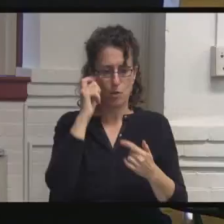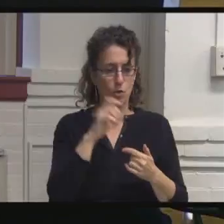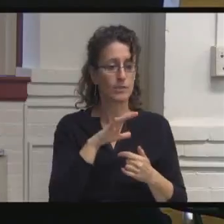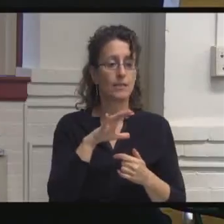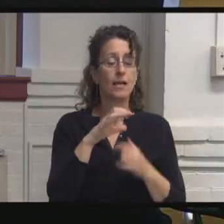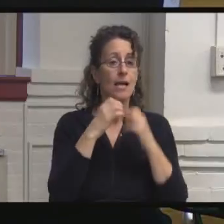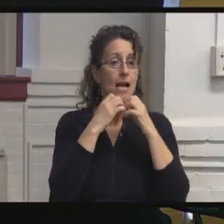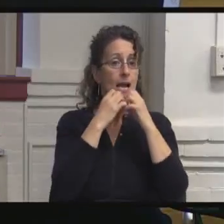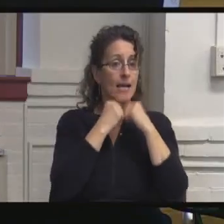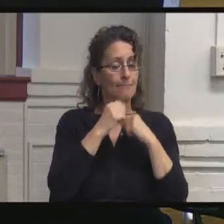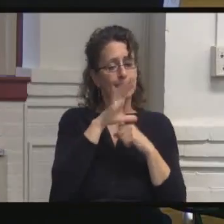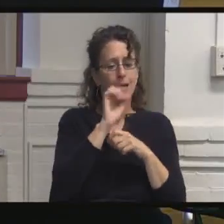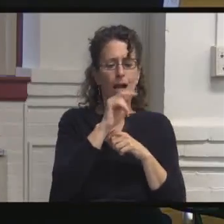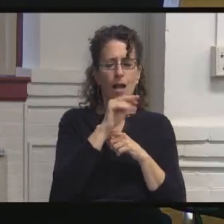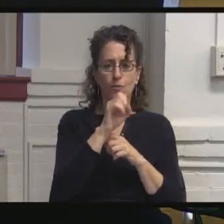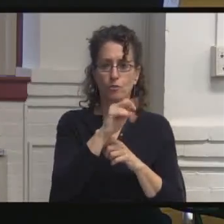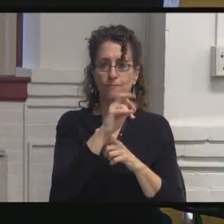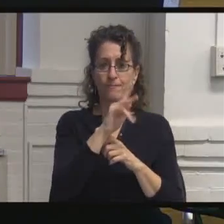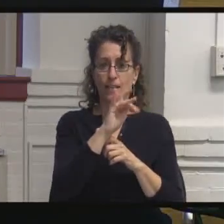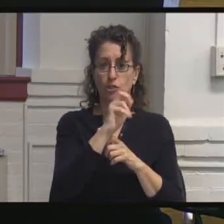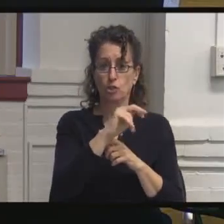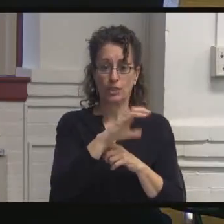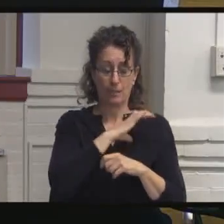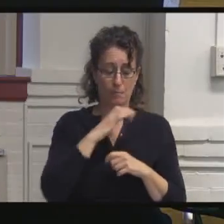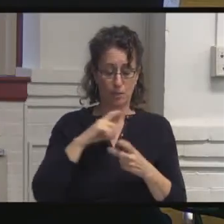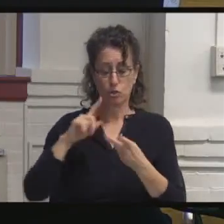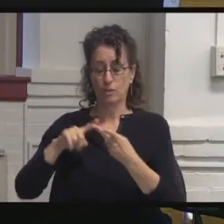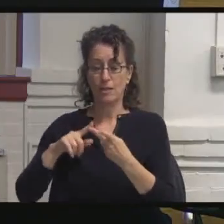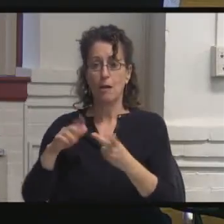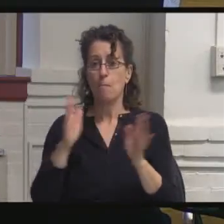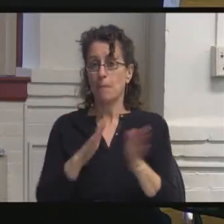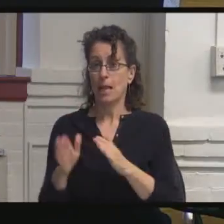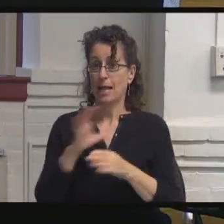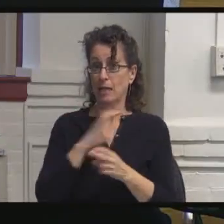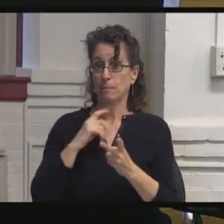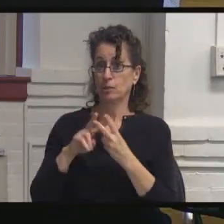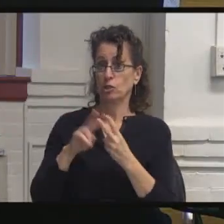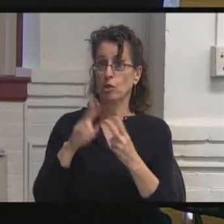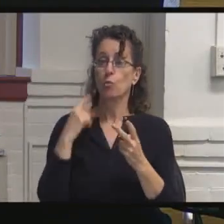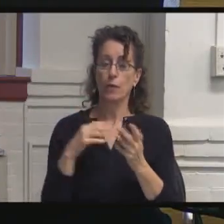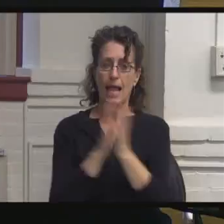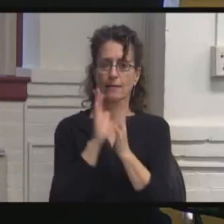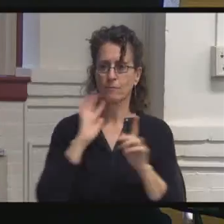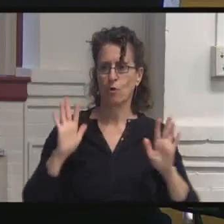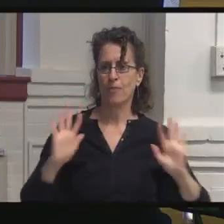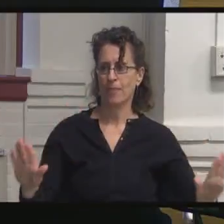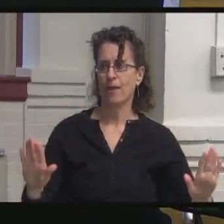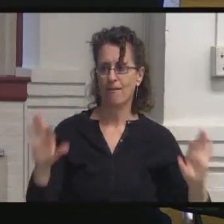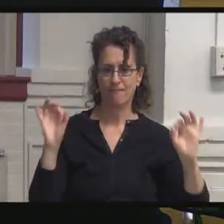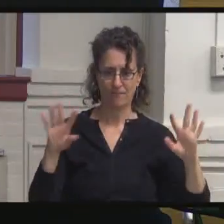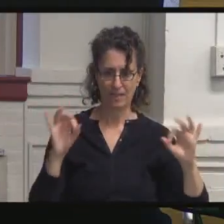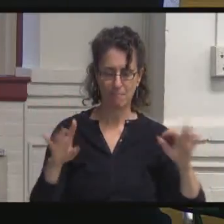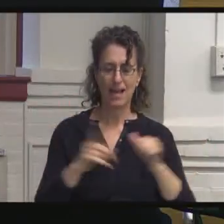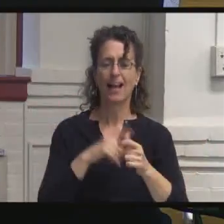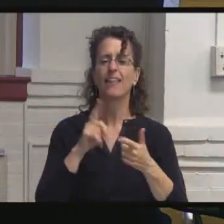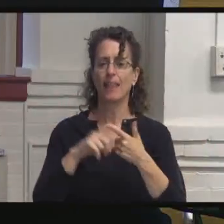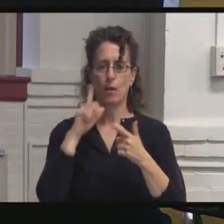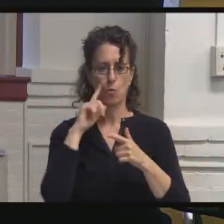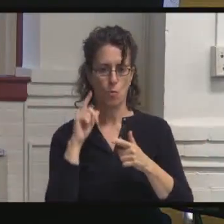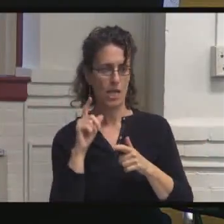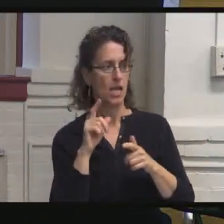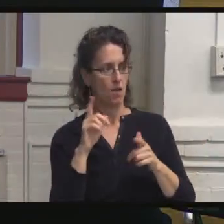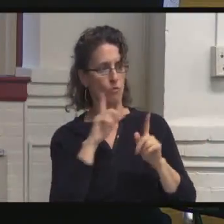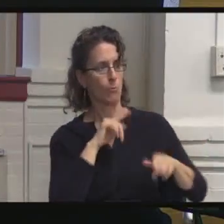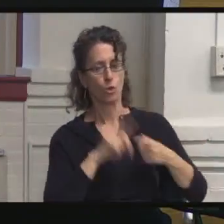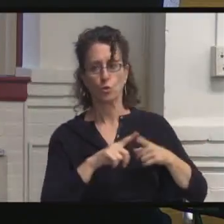Planning Commission, and signaled through the town manager to the board that we felt that you might have an interest in